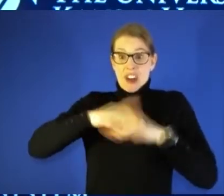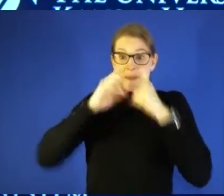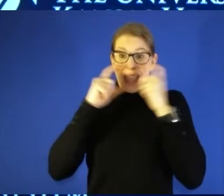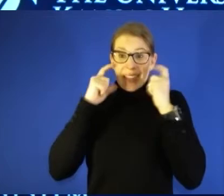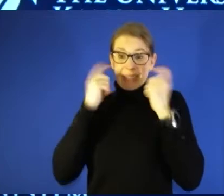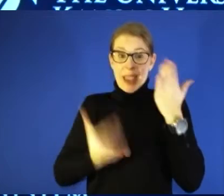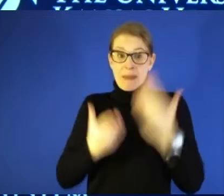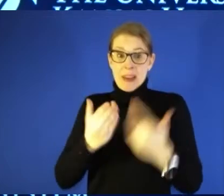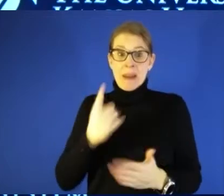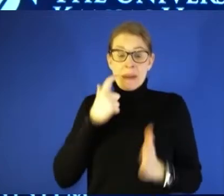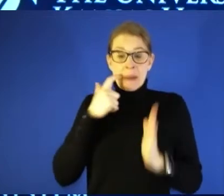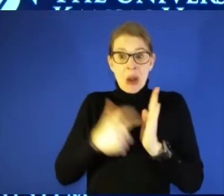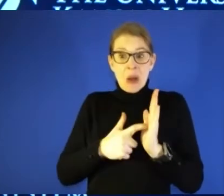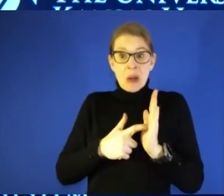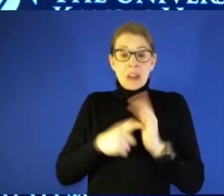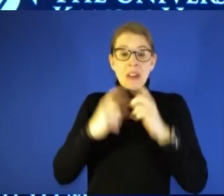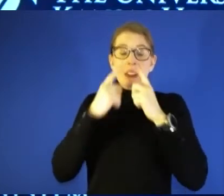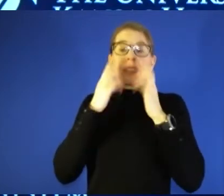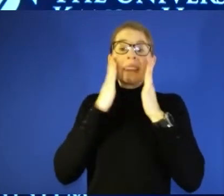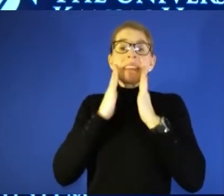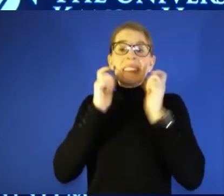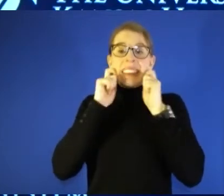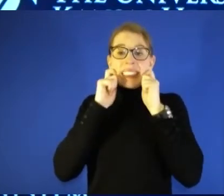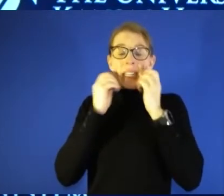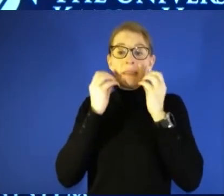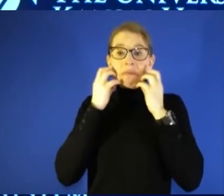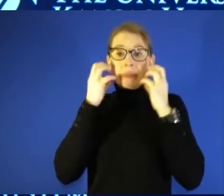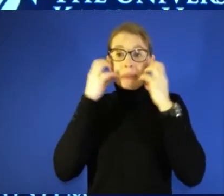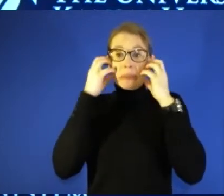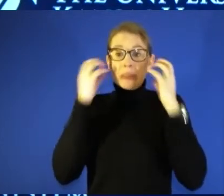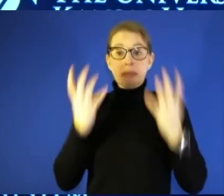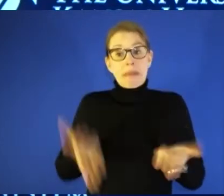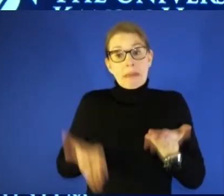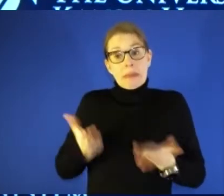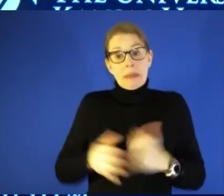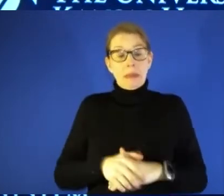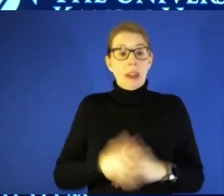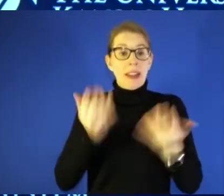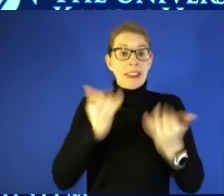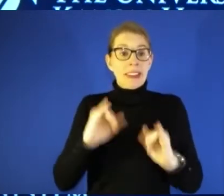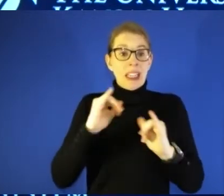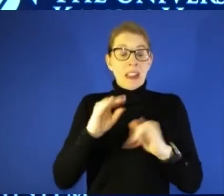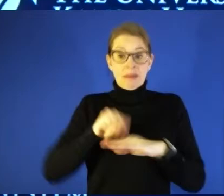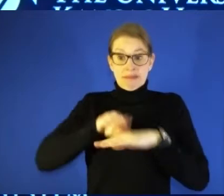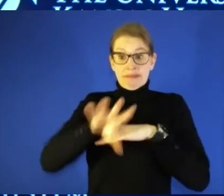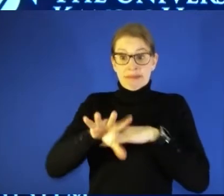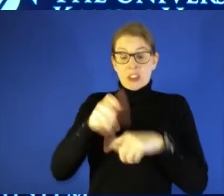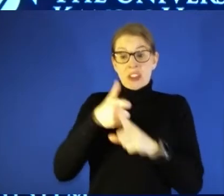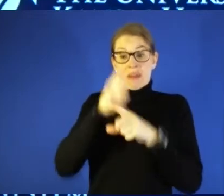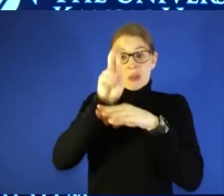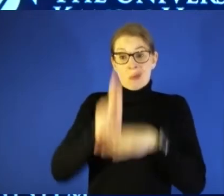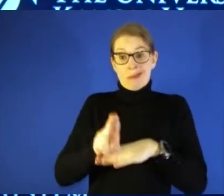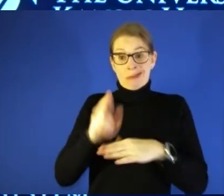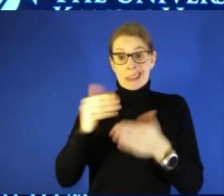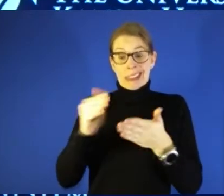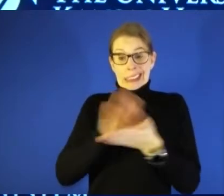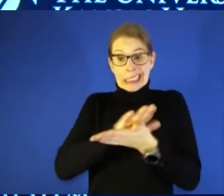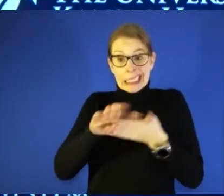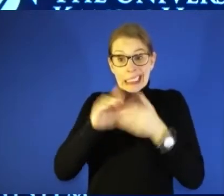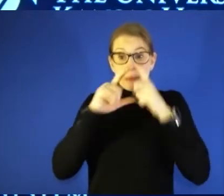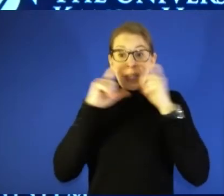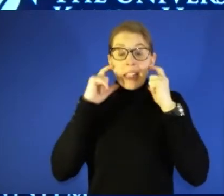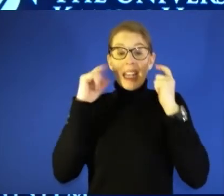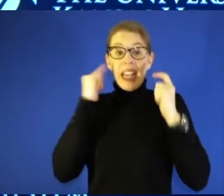notice skin breaking out because of that. Still, the guidance is that you wear a clean mask. If it's soiled or if it gets damp, you